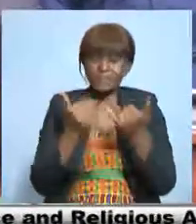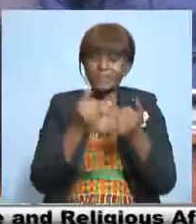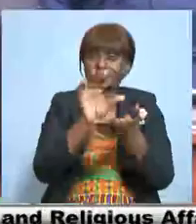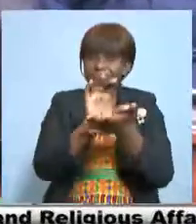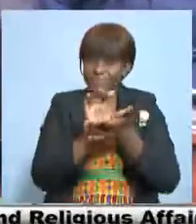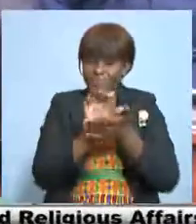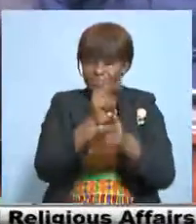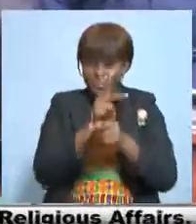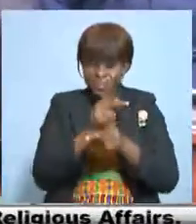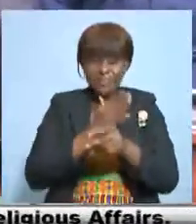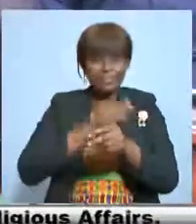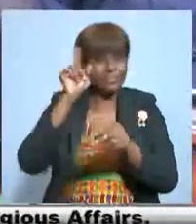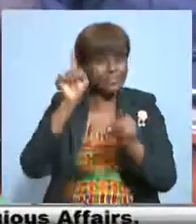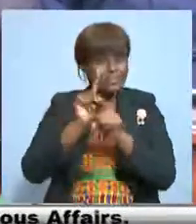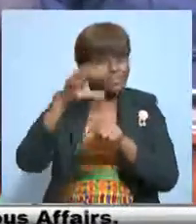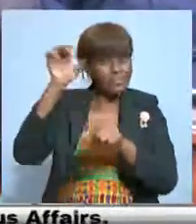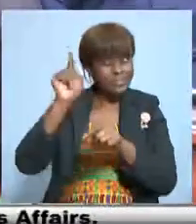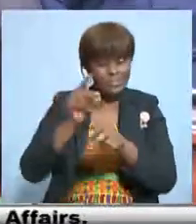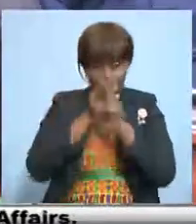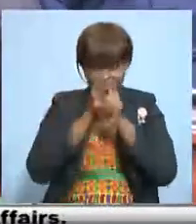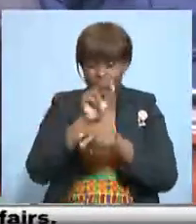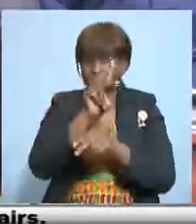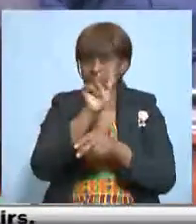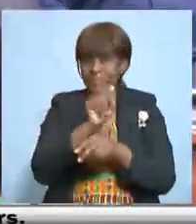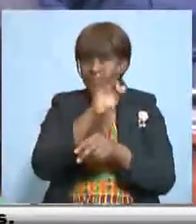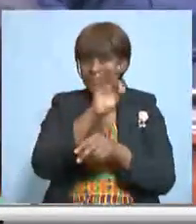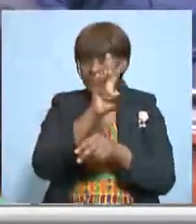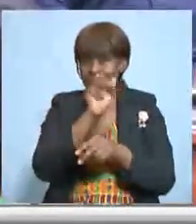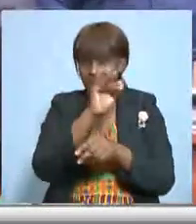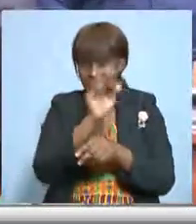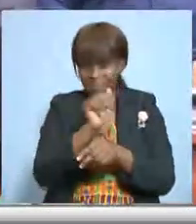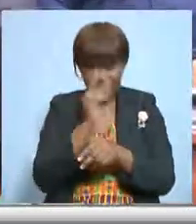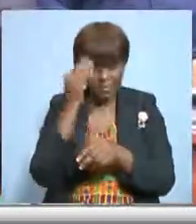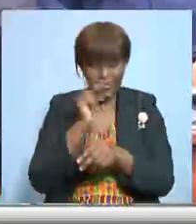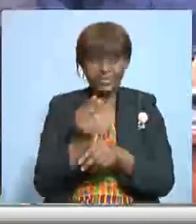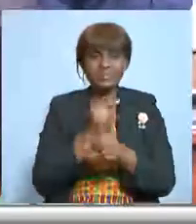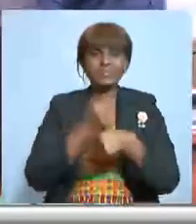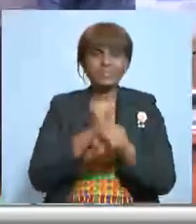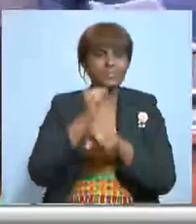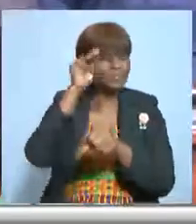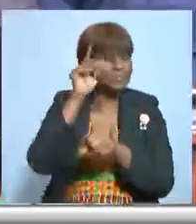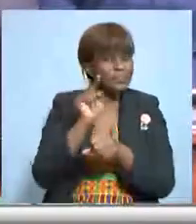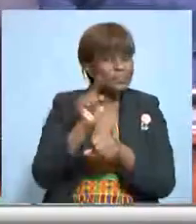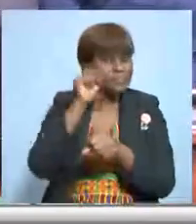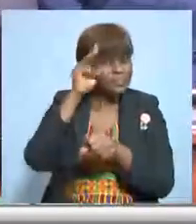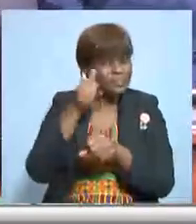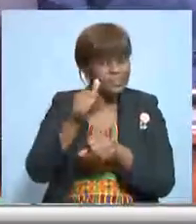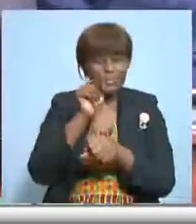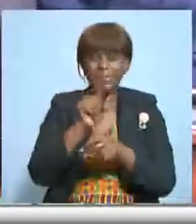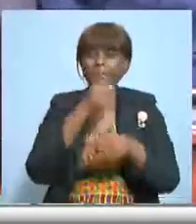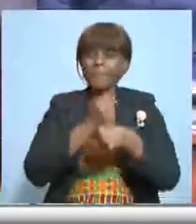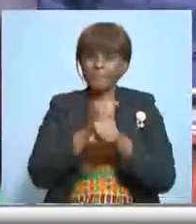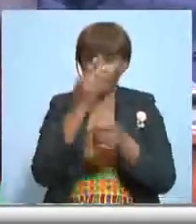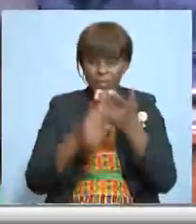my elder brother, Honorable Kafuaya, who says, why do we create a ministry? A ministry is created